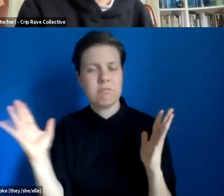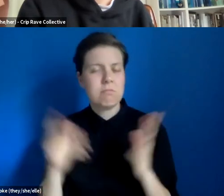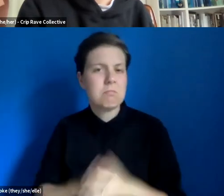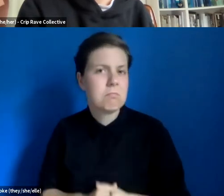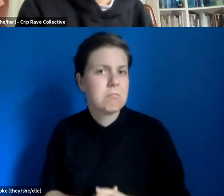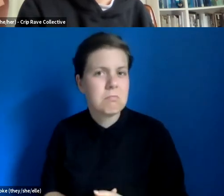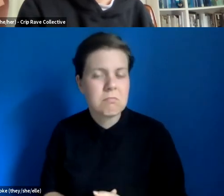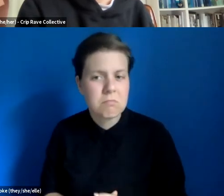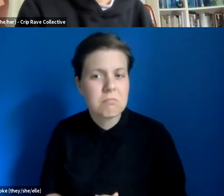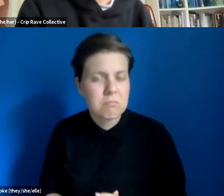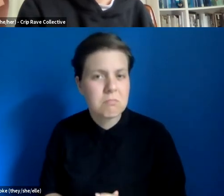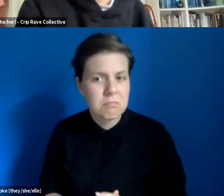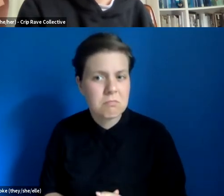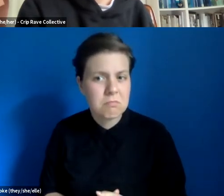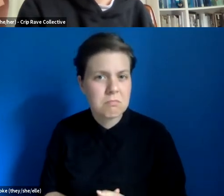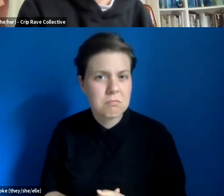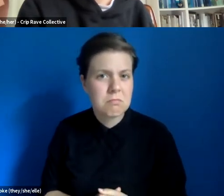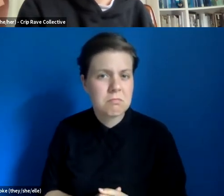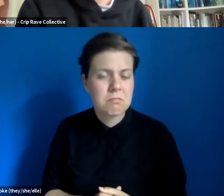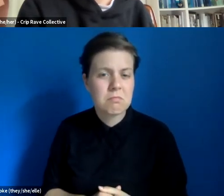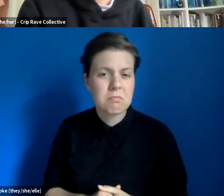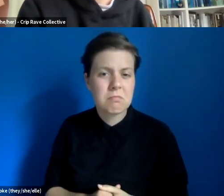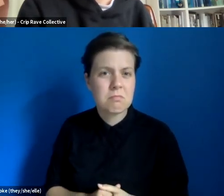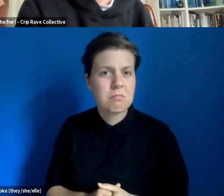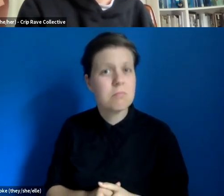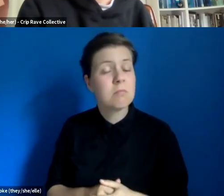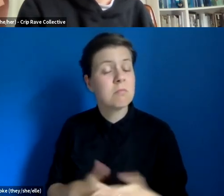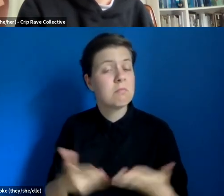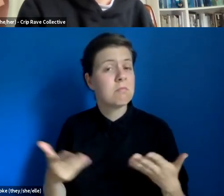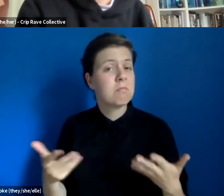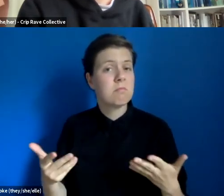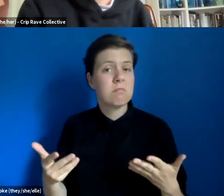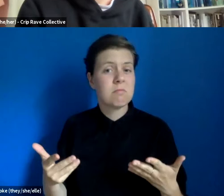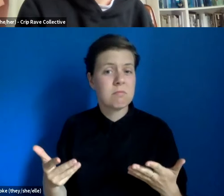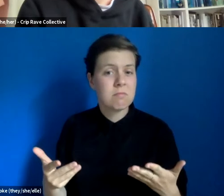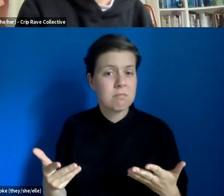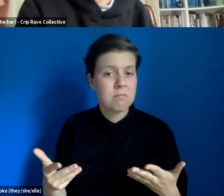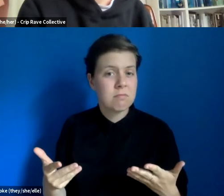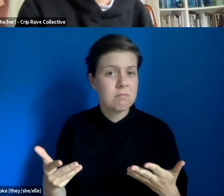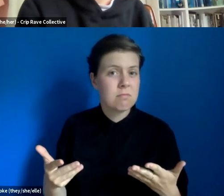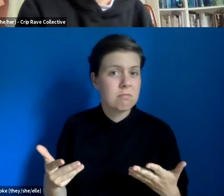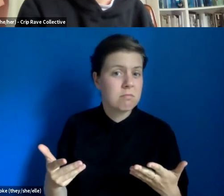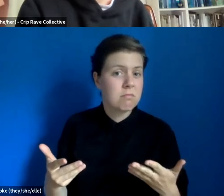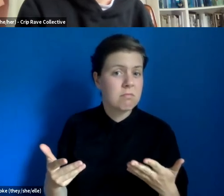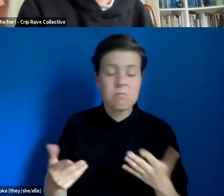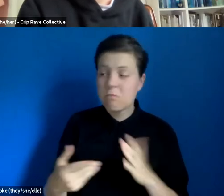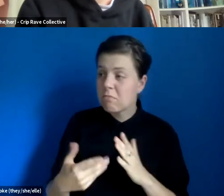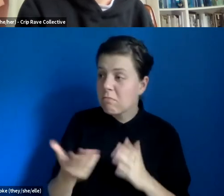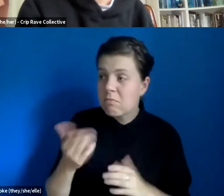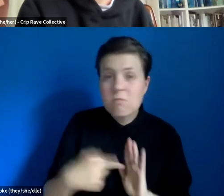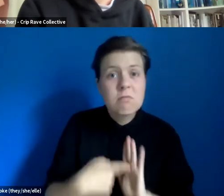And this expansion also has emoted like the same level